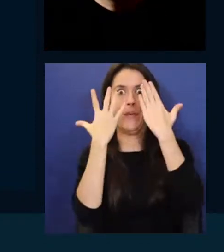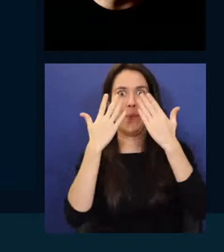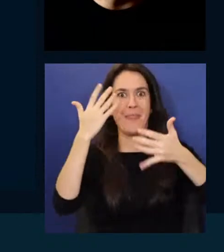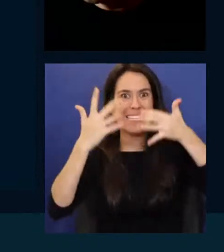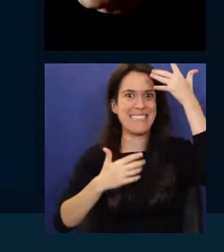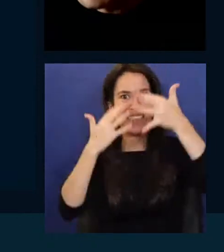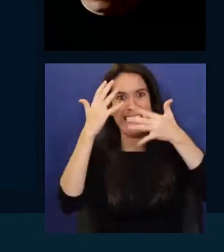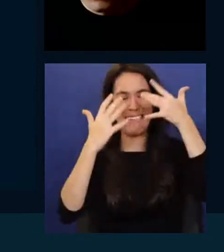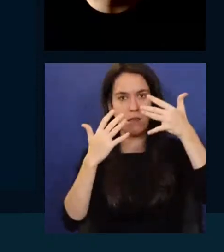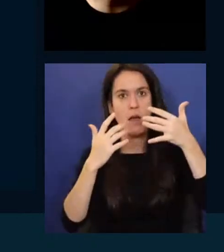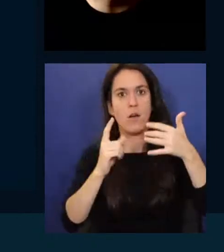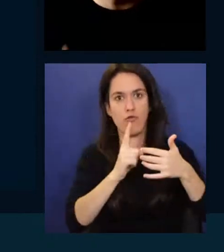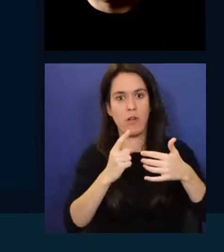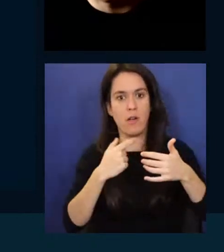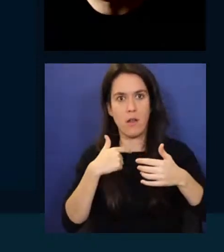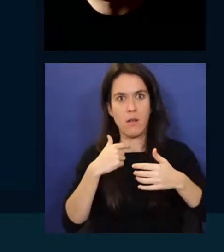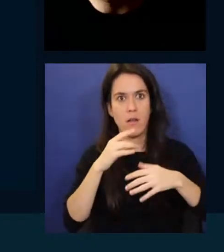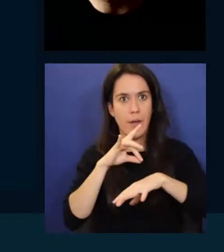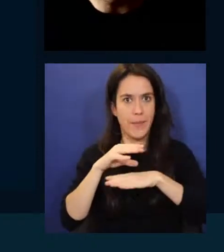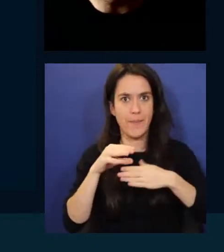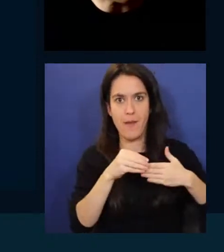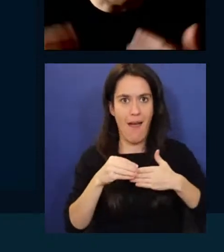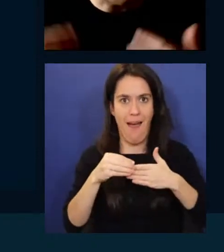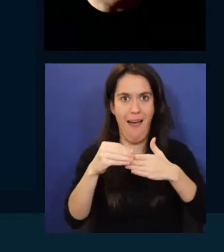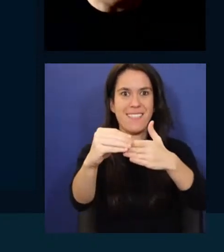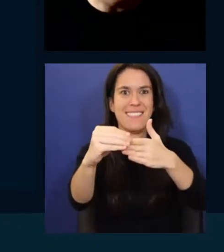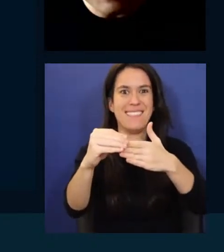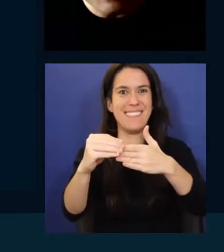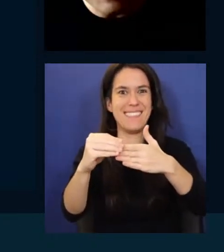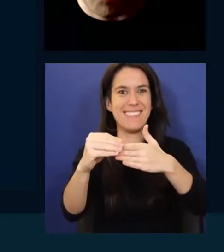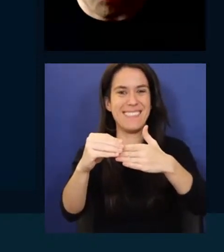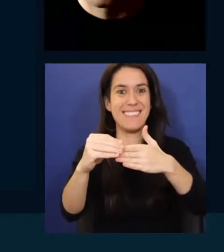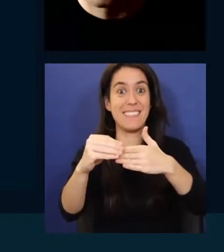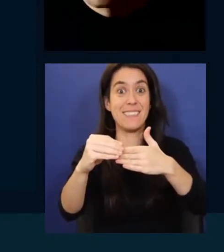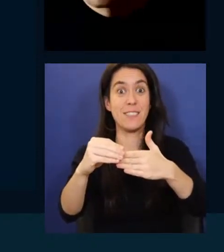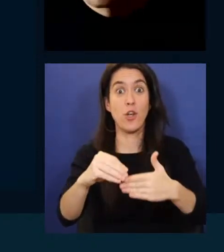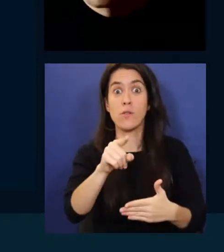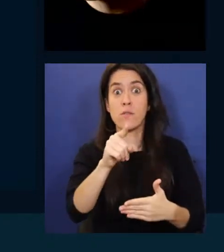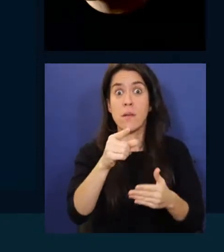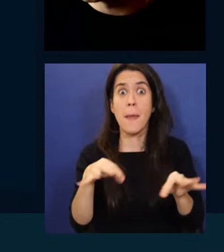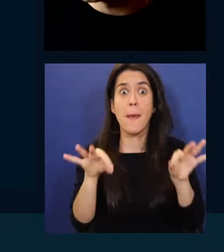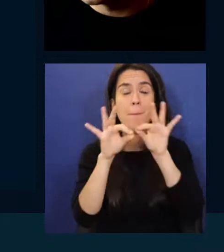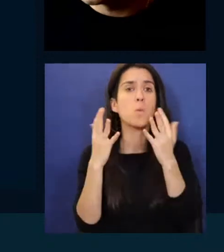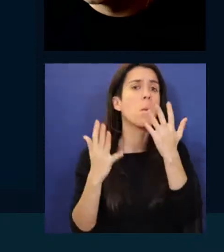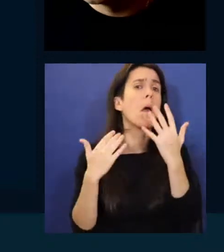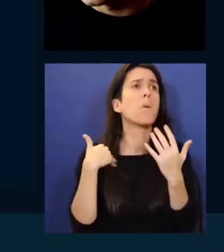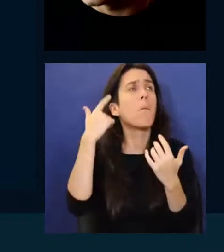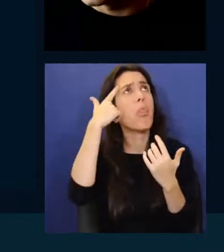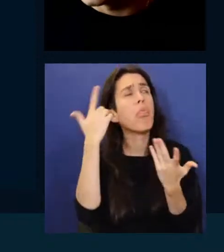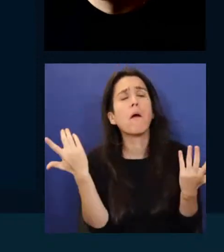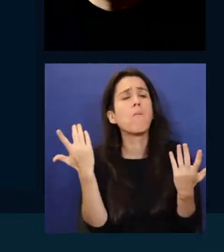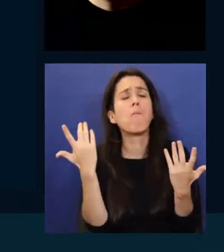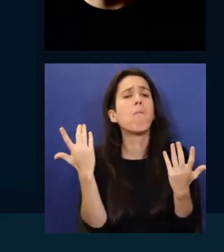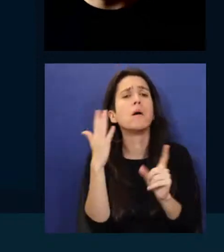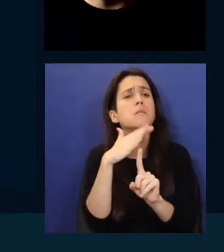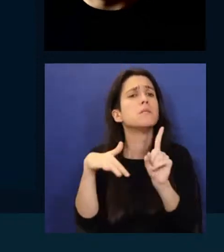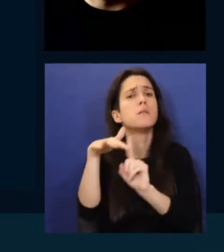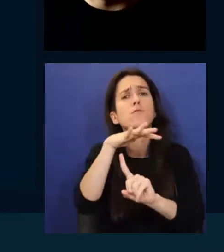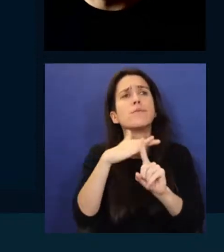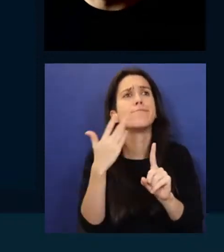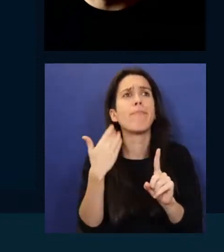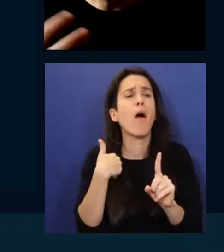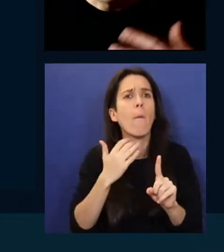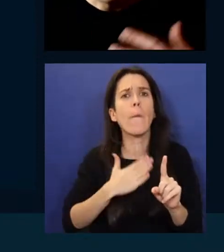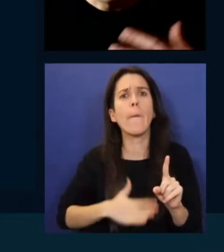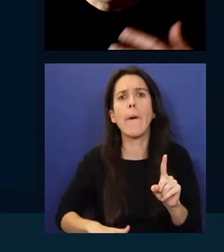learning experiments, etc. Now that's really important, for if you look at scenarios like, you want to learn in